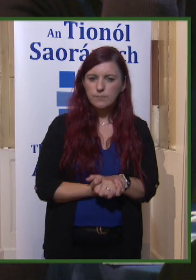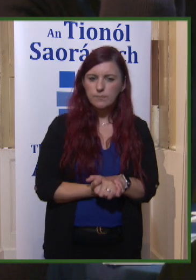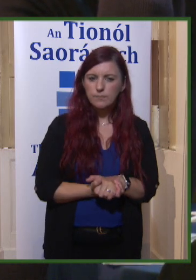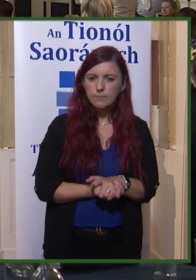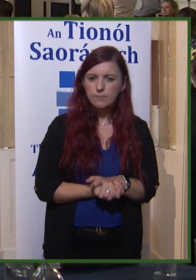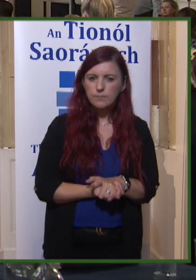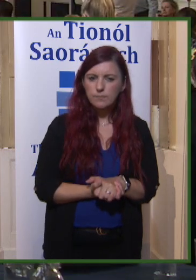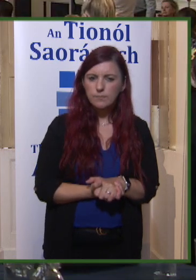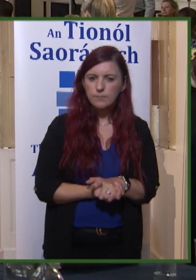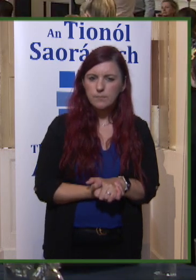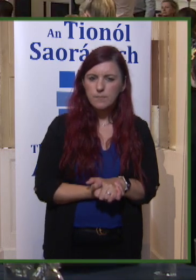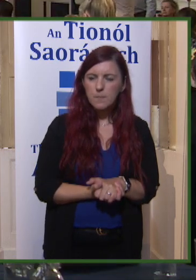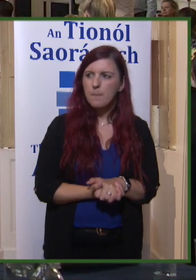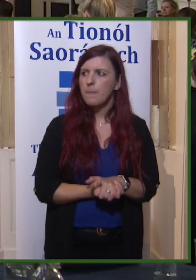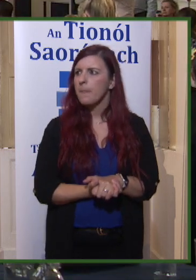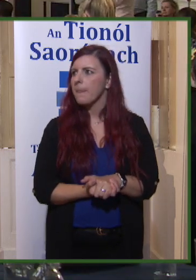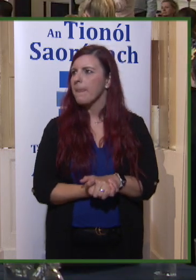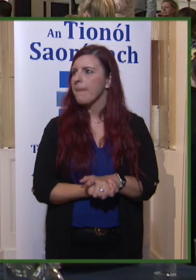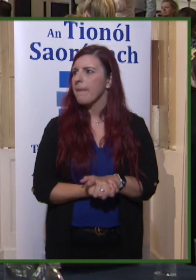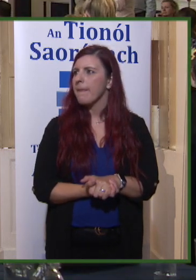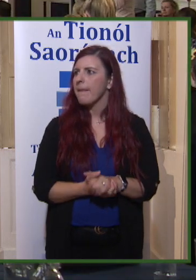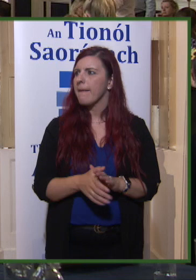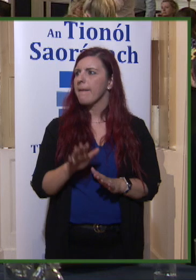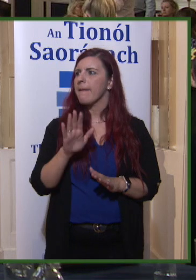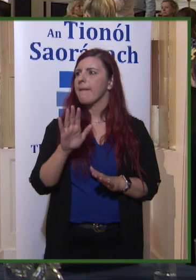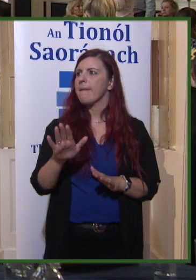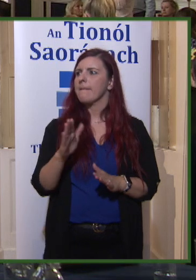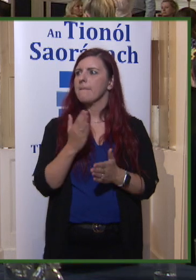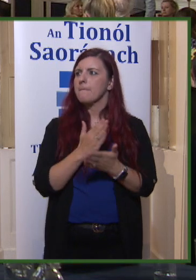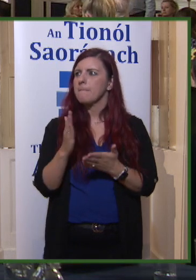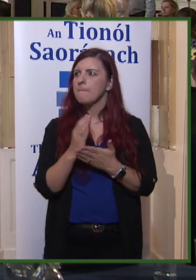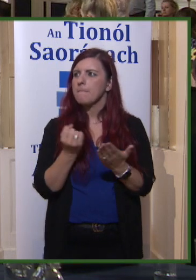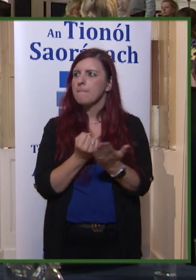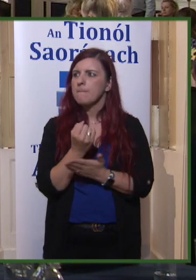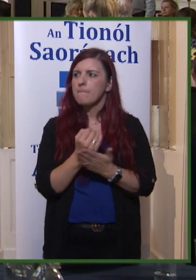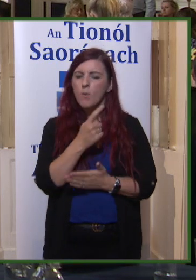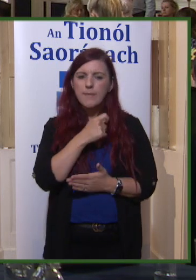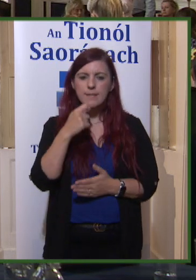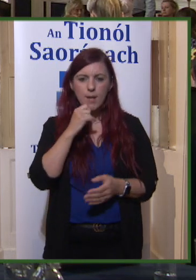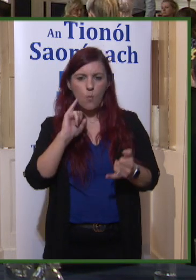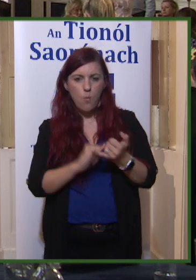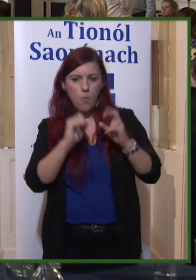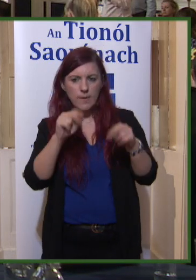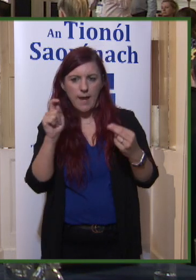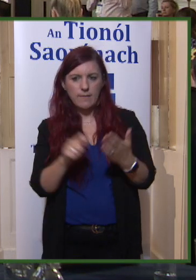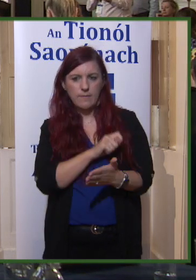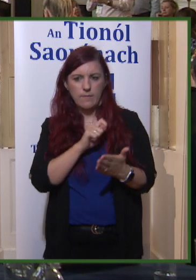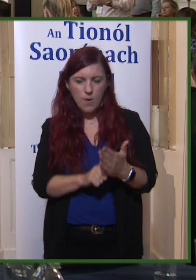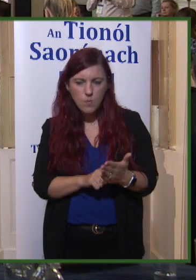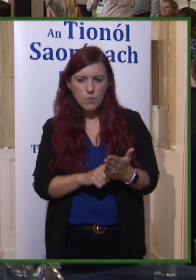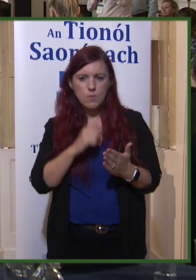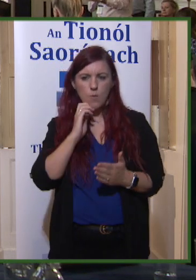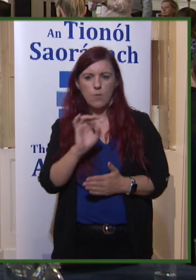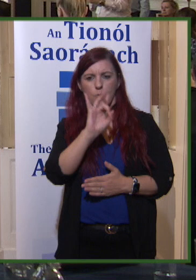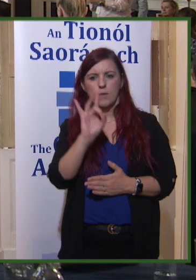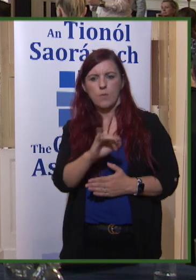I'll try and summarise it. We have defined all the rules around who should stand. We haven't actually said who should vote for them. So the question, what we're suggesting